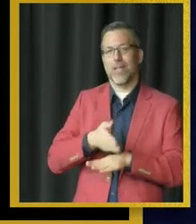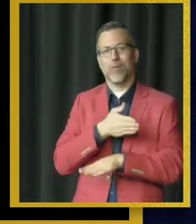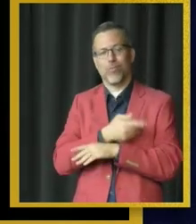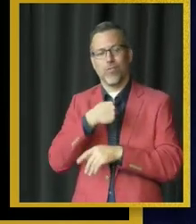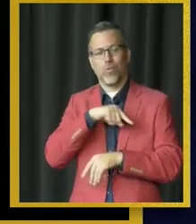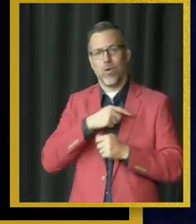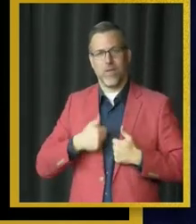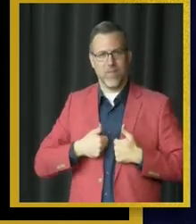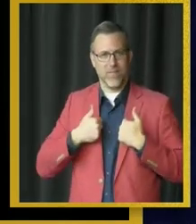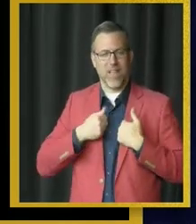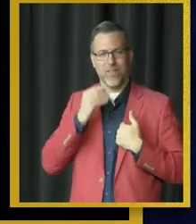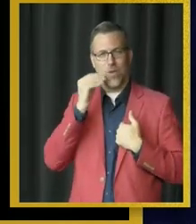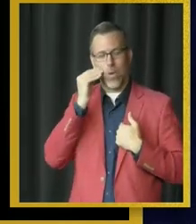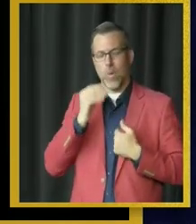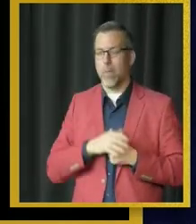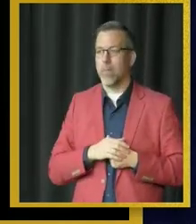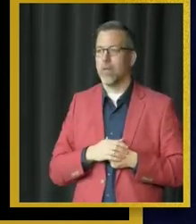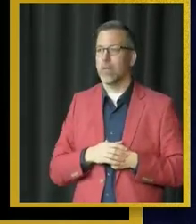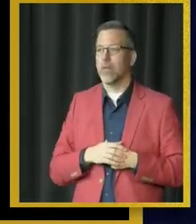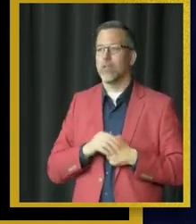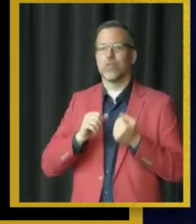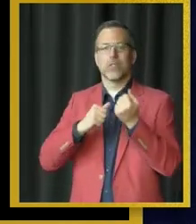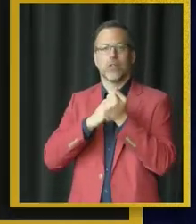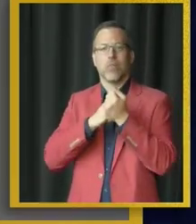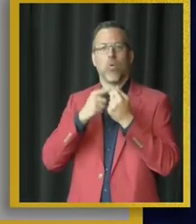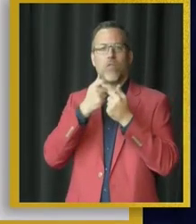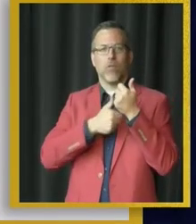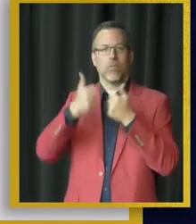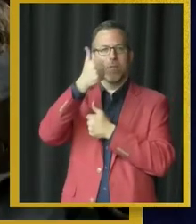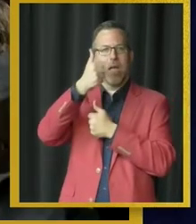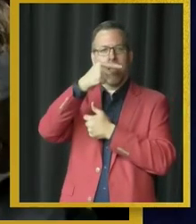home. Support from the top matters.